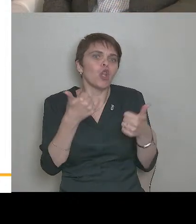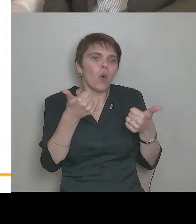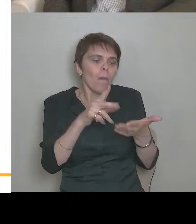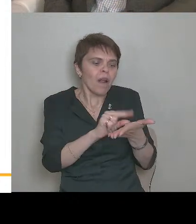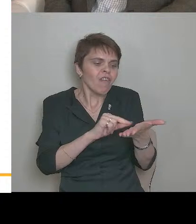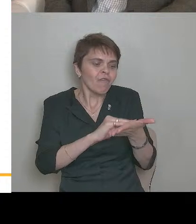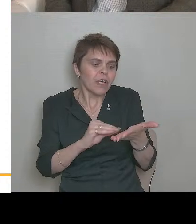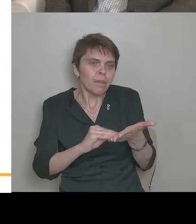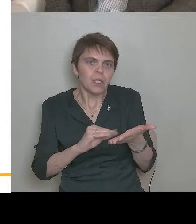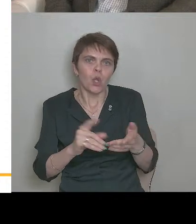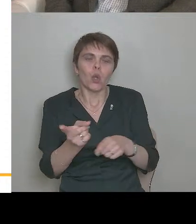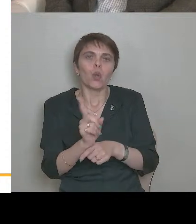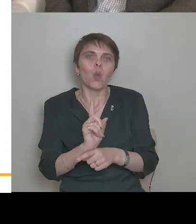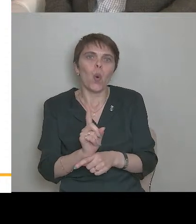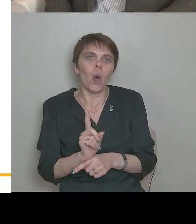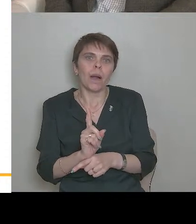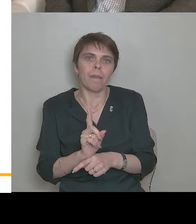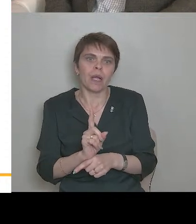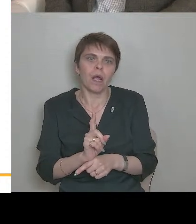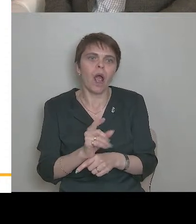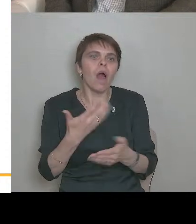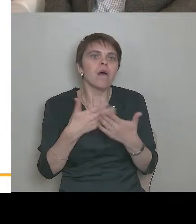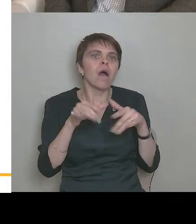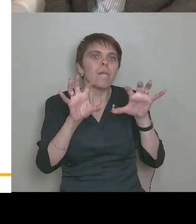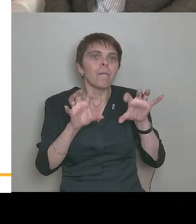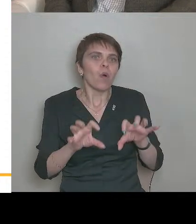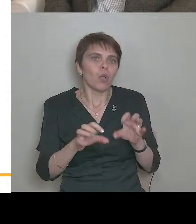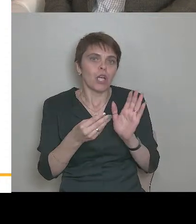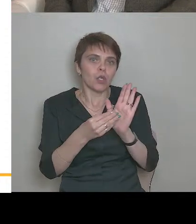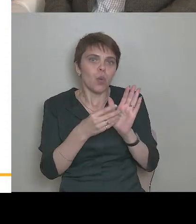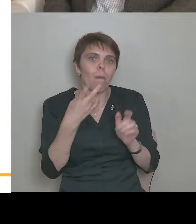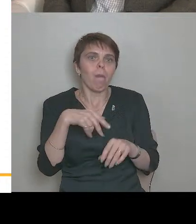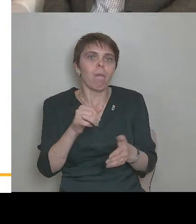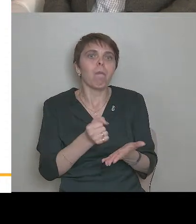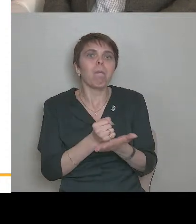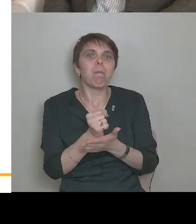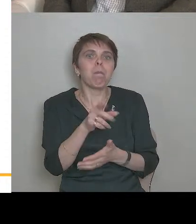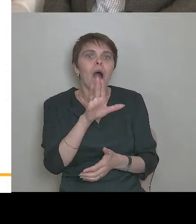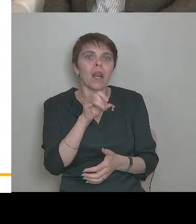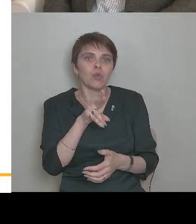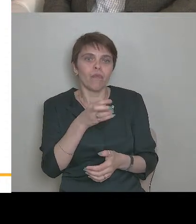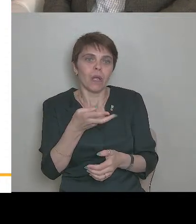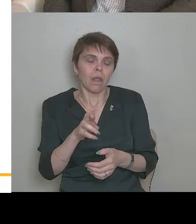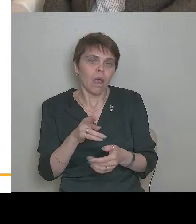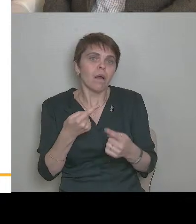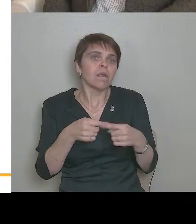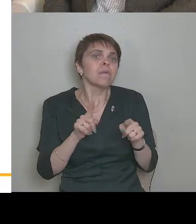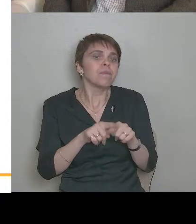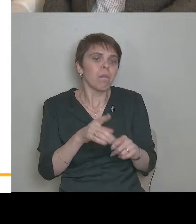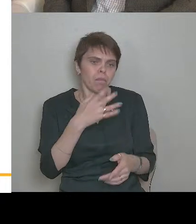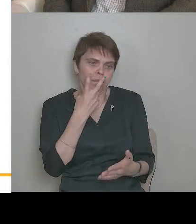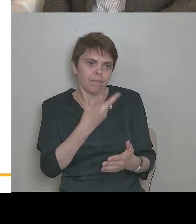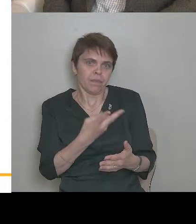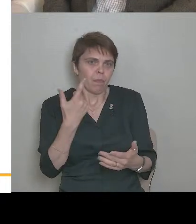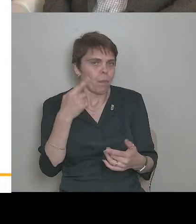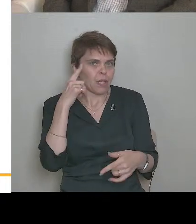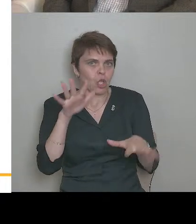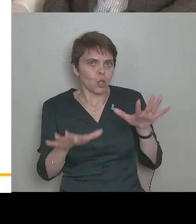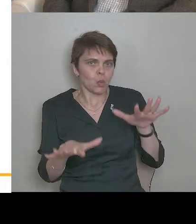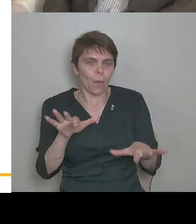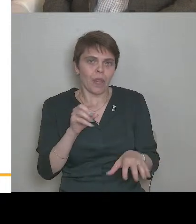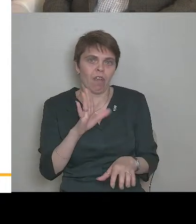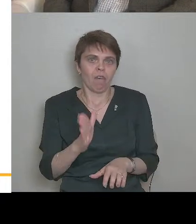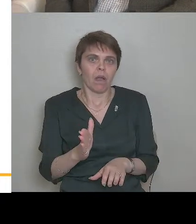there are quite understandable norms of the electoral code as far as the